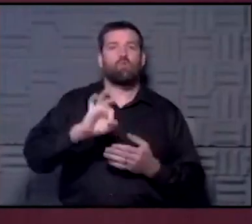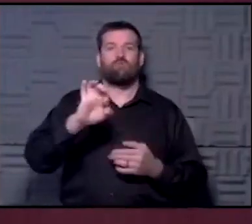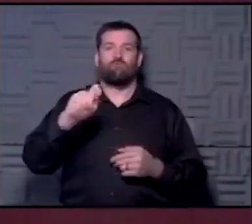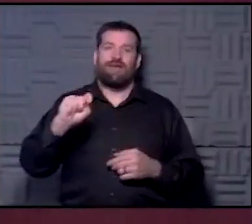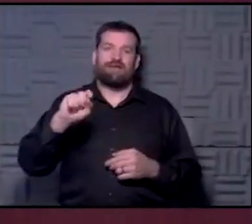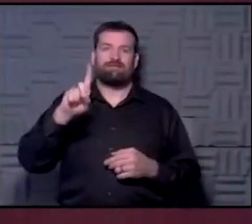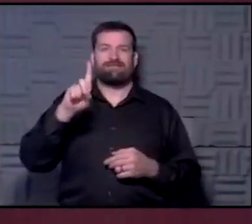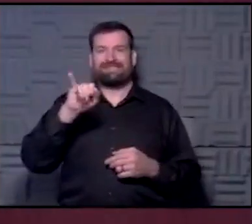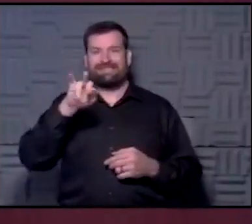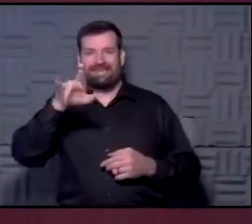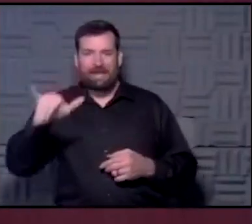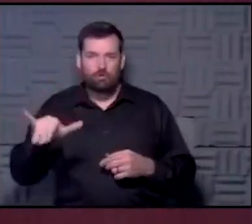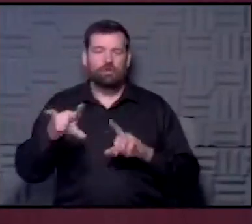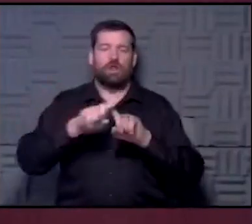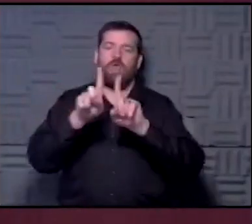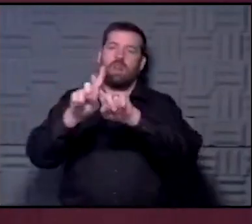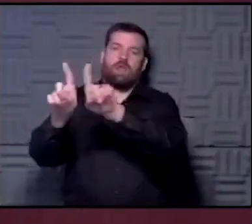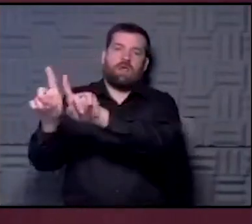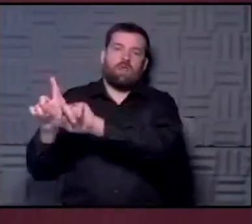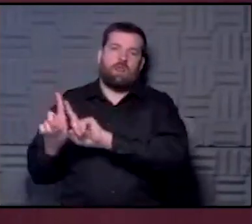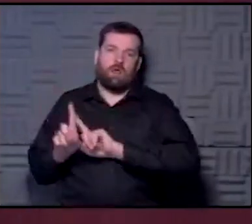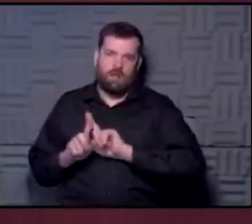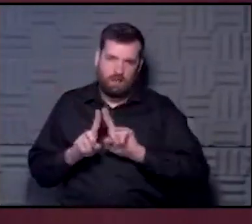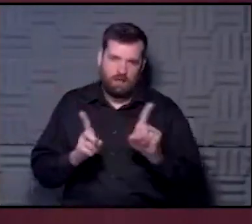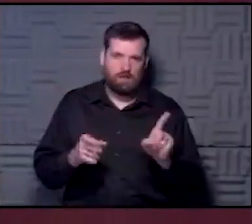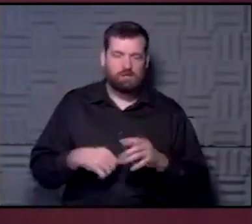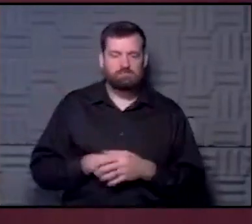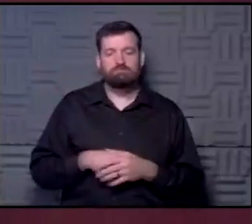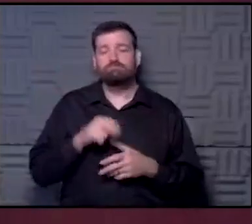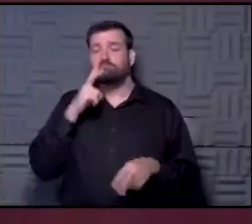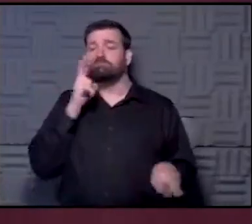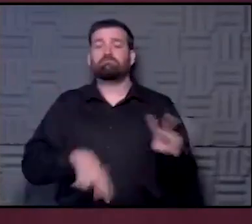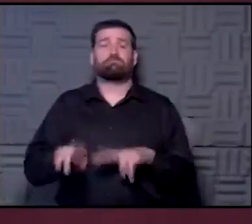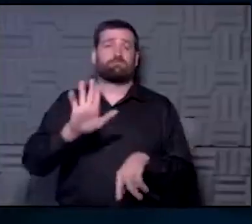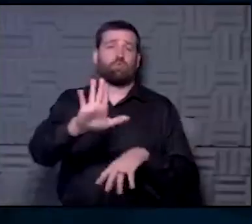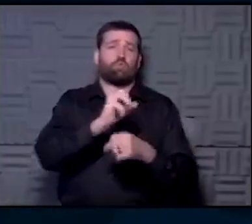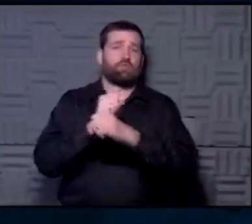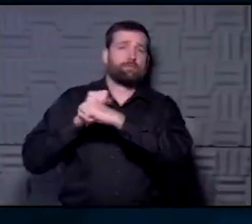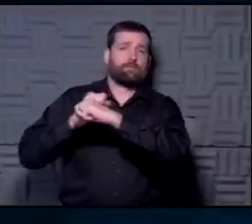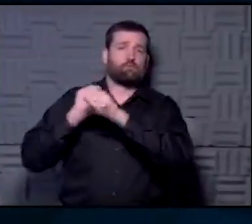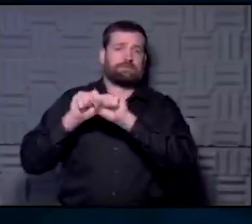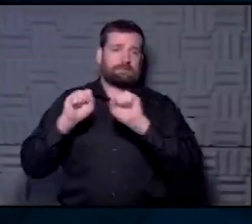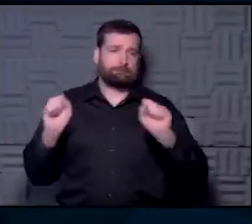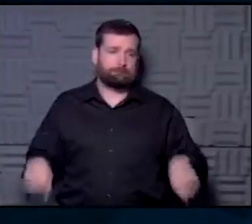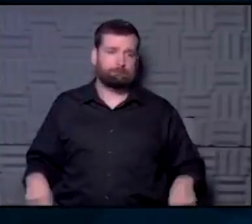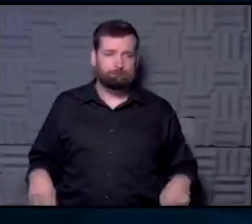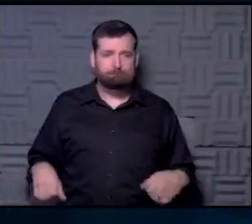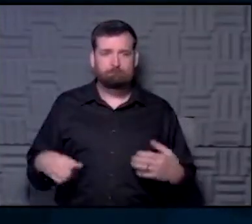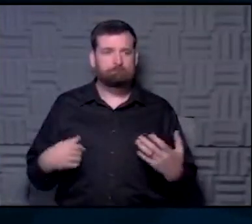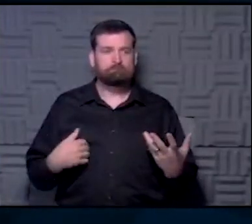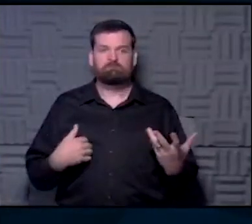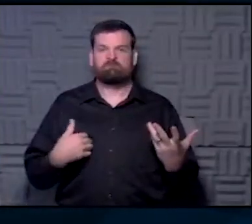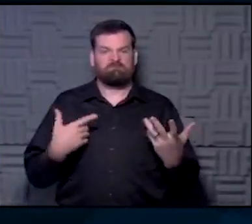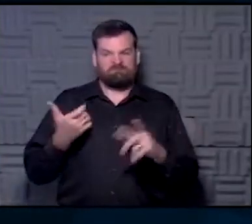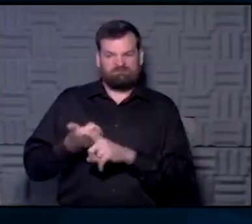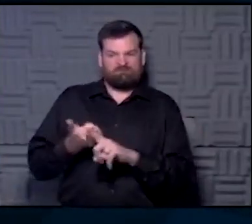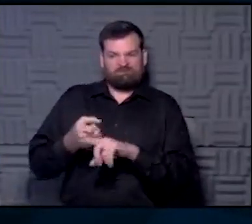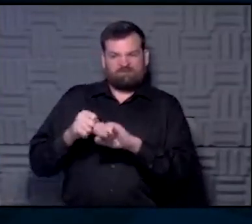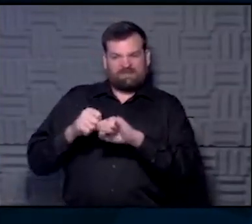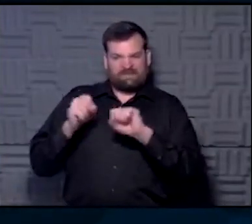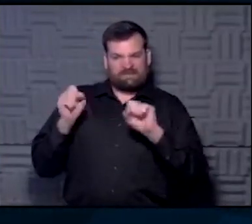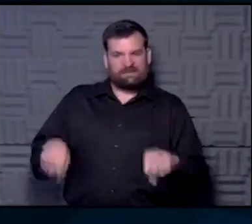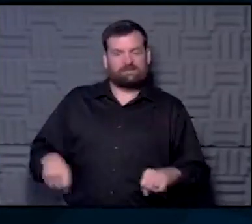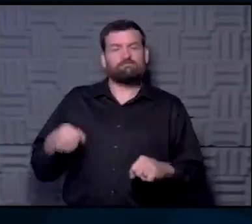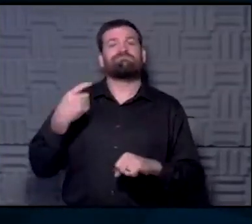goes on and on. Plenty of options. When we look at the immune system, it is just that. It's a system. So it